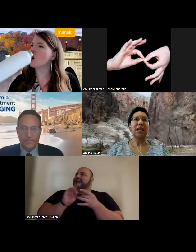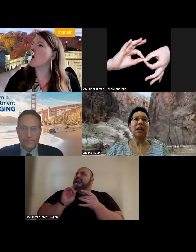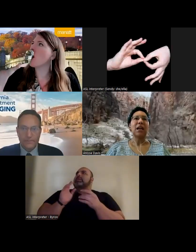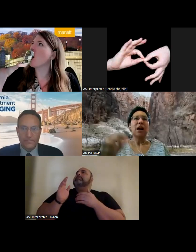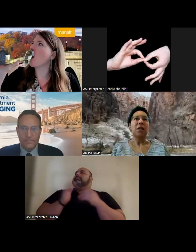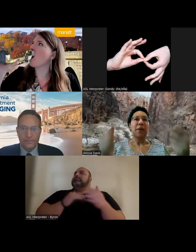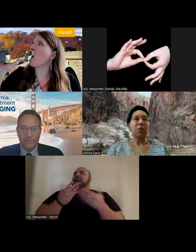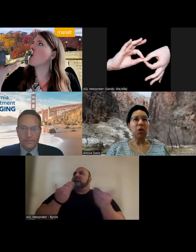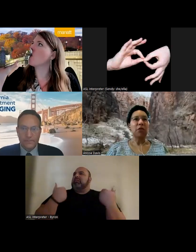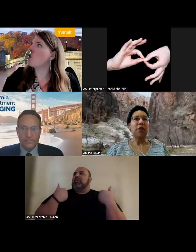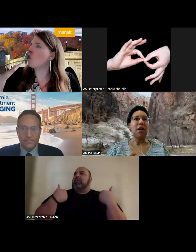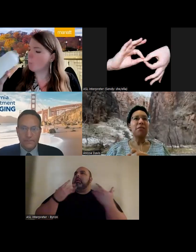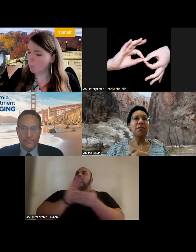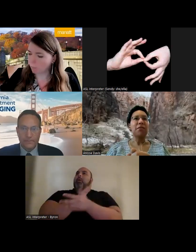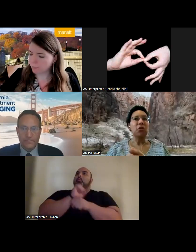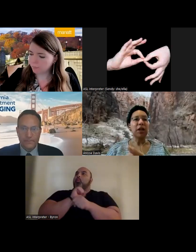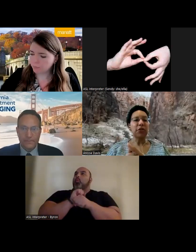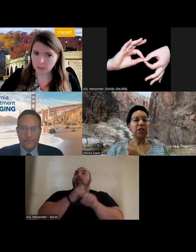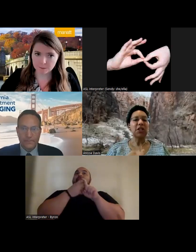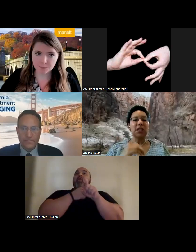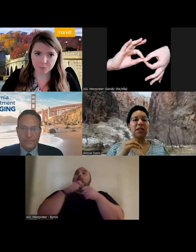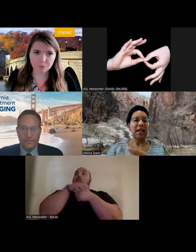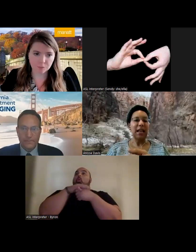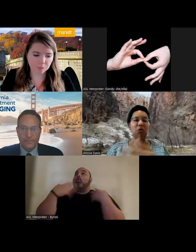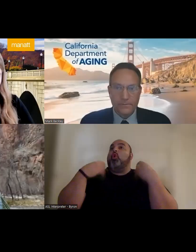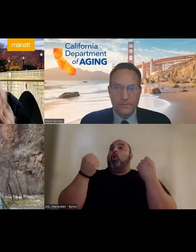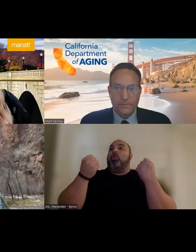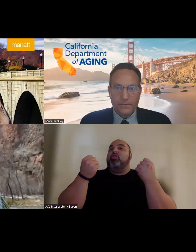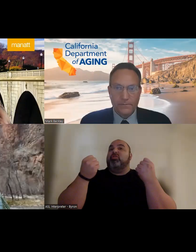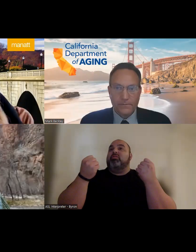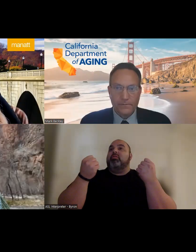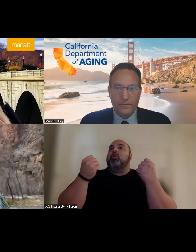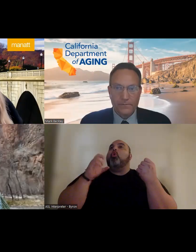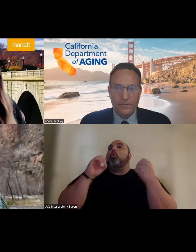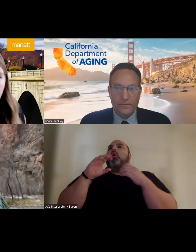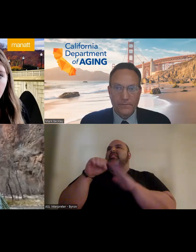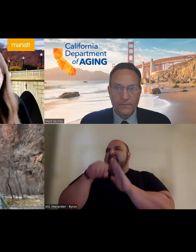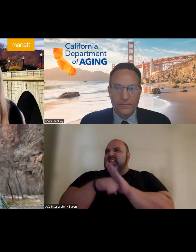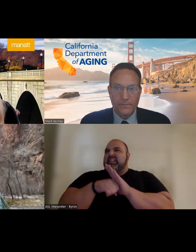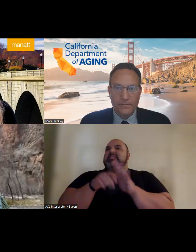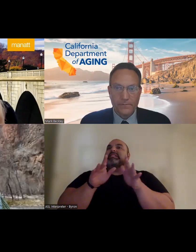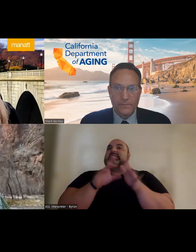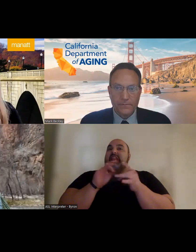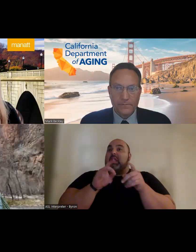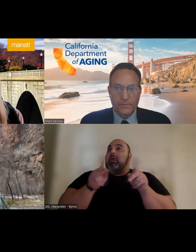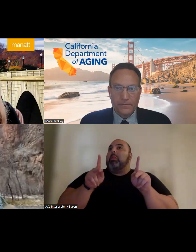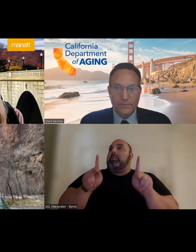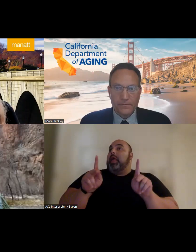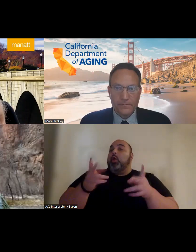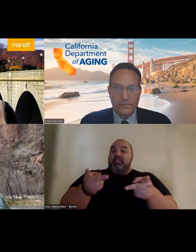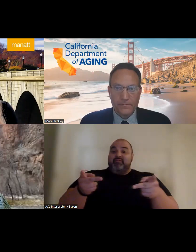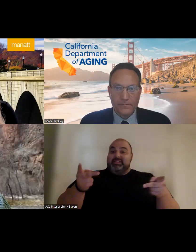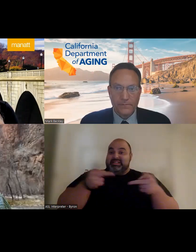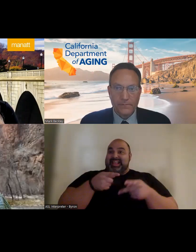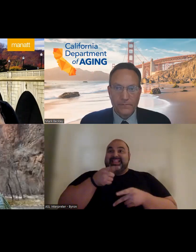the paperwork from the local health jurisdiction saying or the state saying that this was allowed that it was the facility that